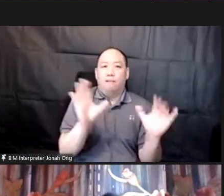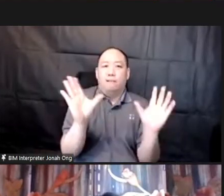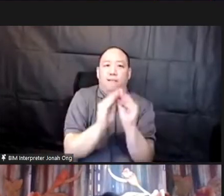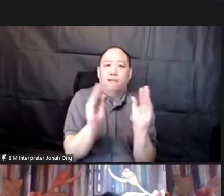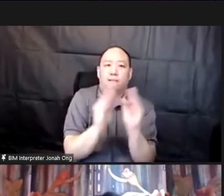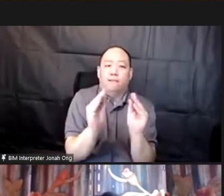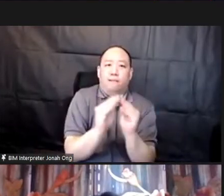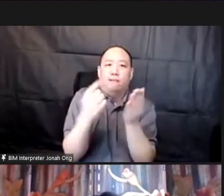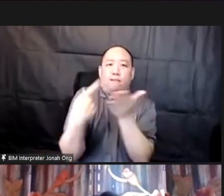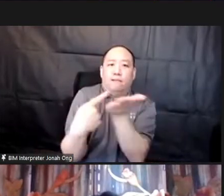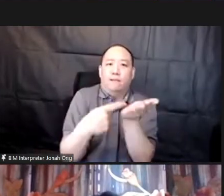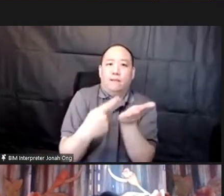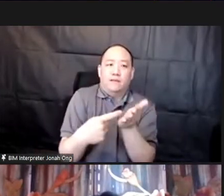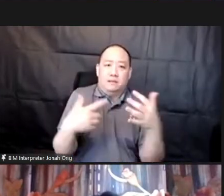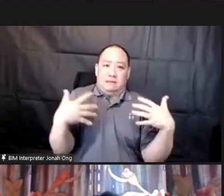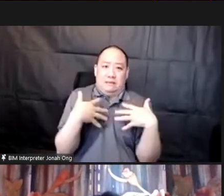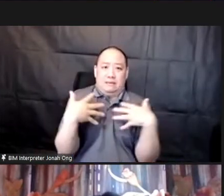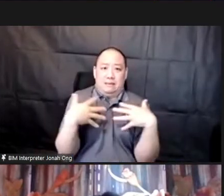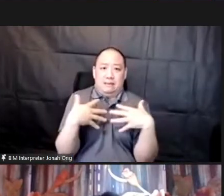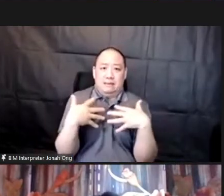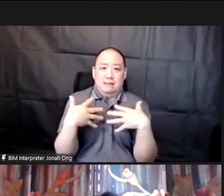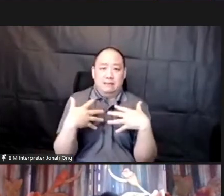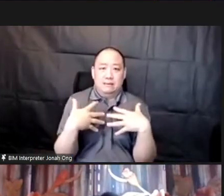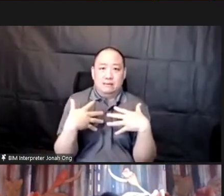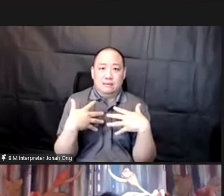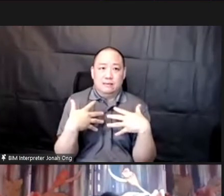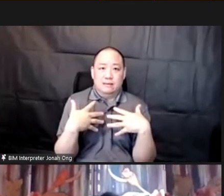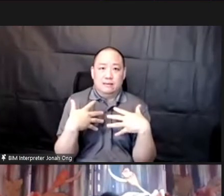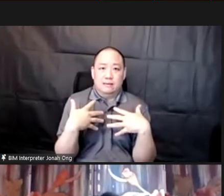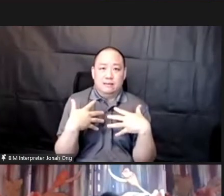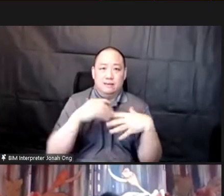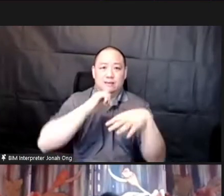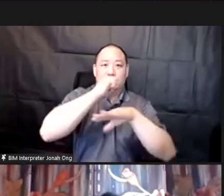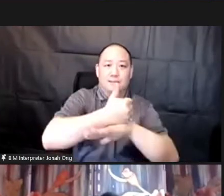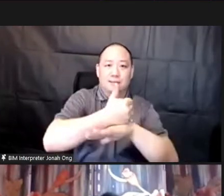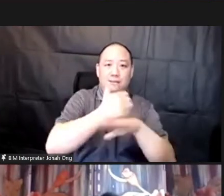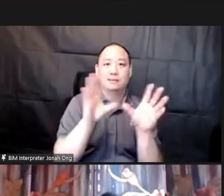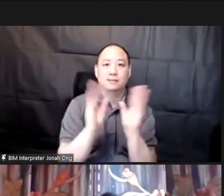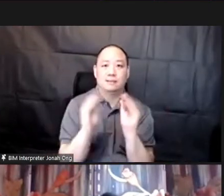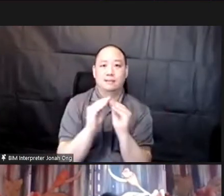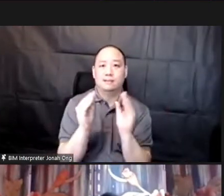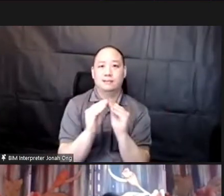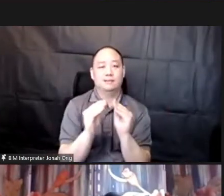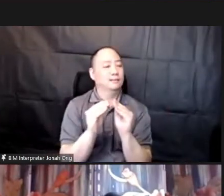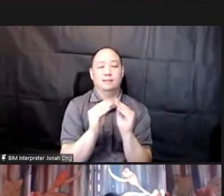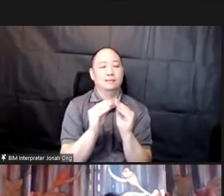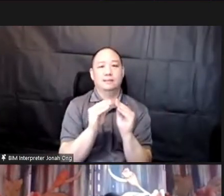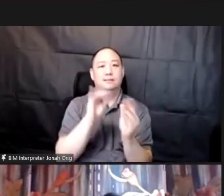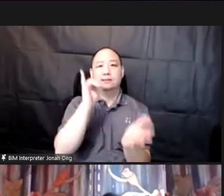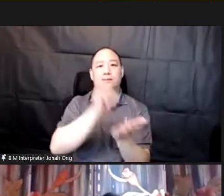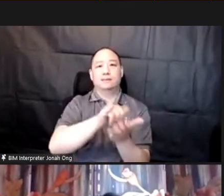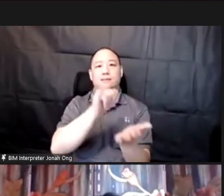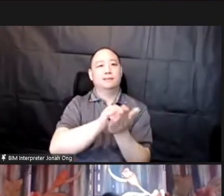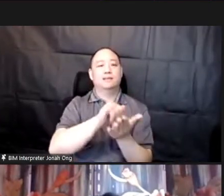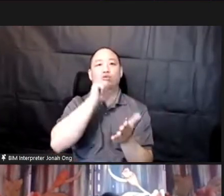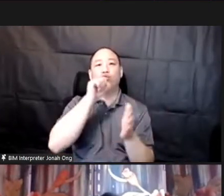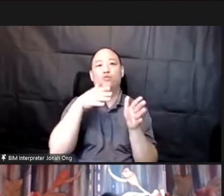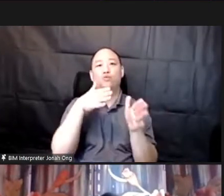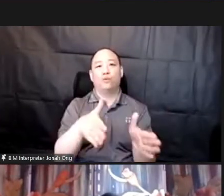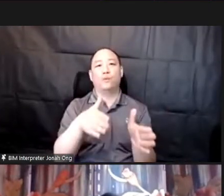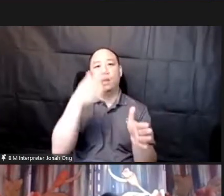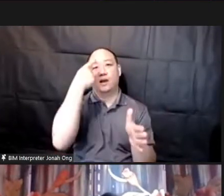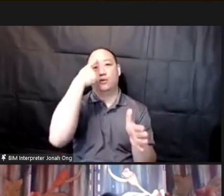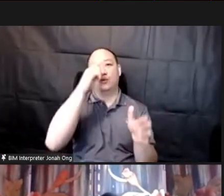you know, really scary to have, or you're gonna be attacked online. And that's not the way to move places forward.